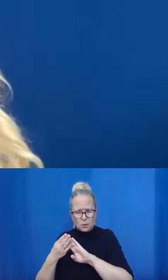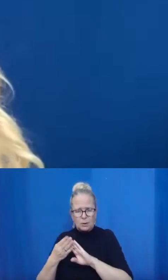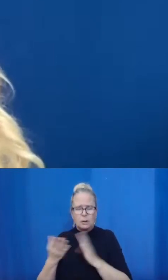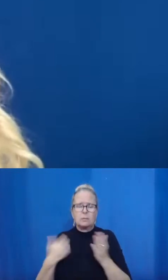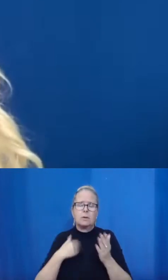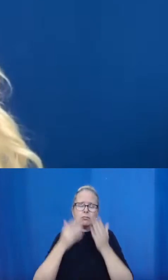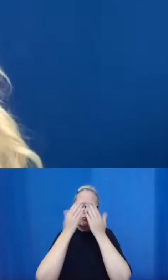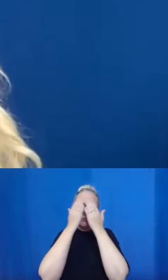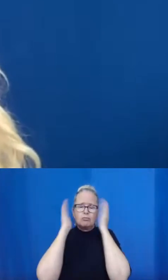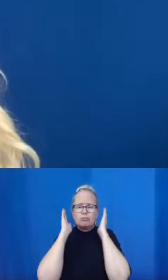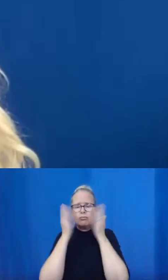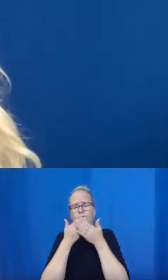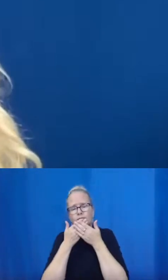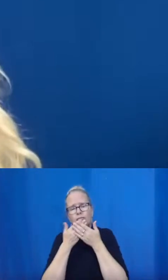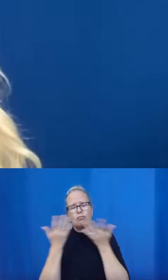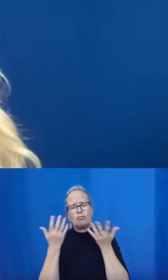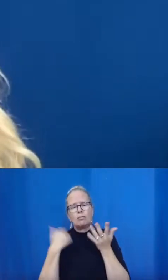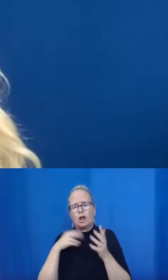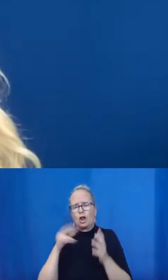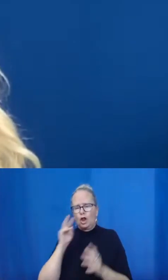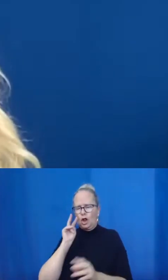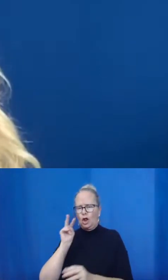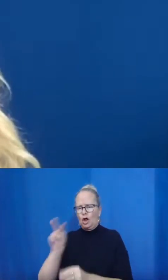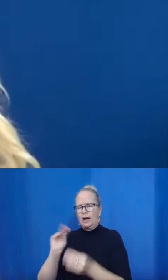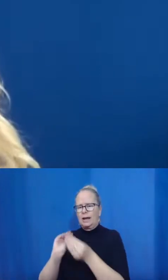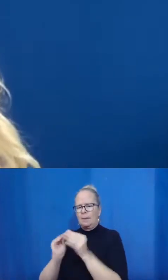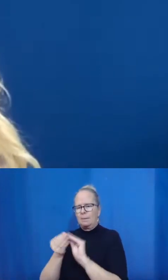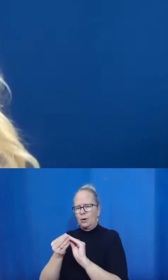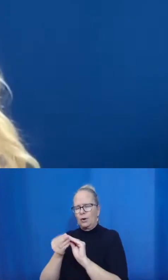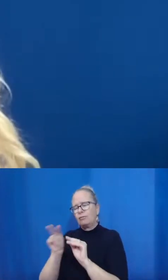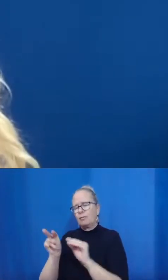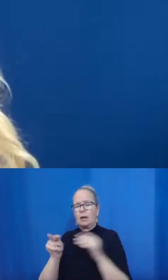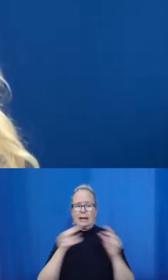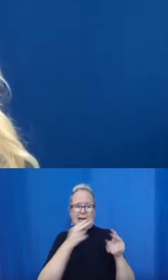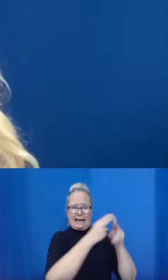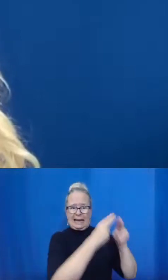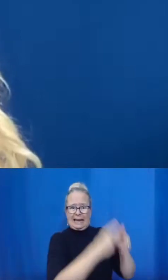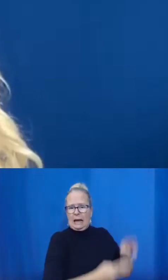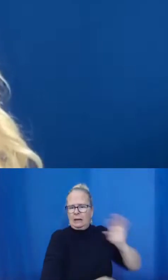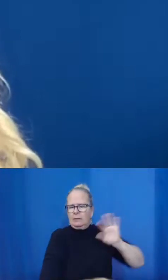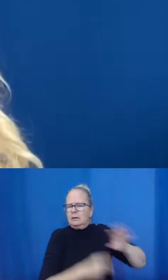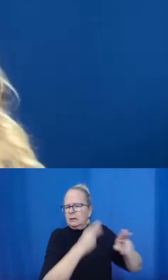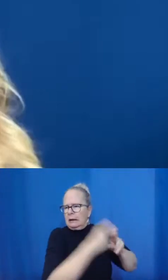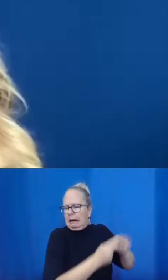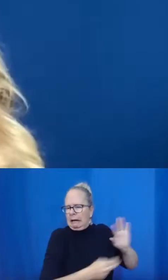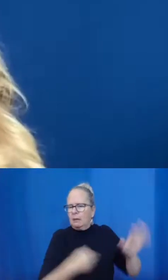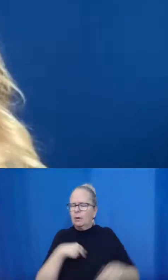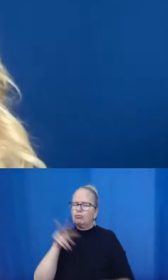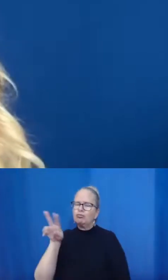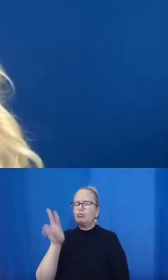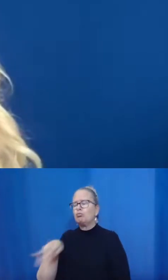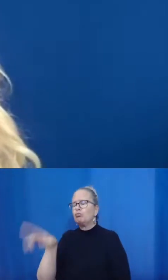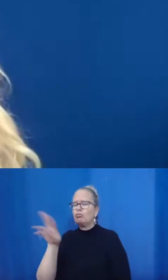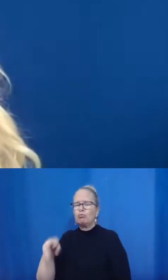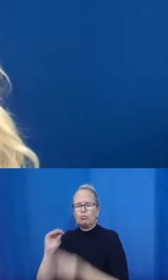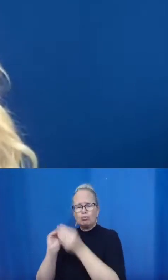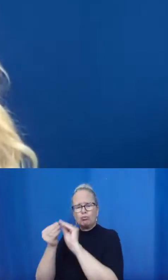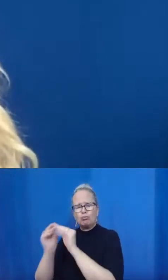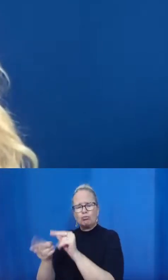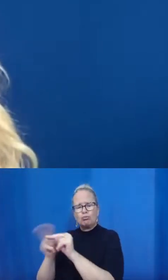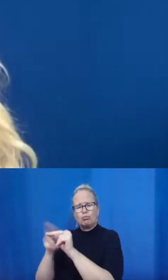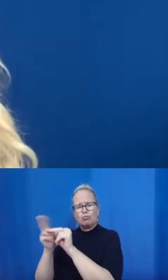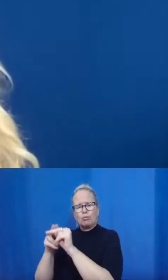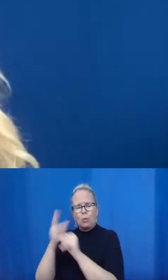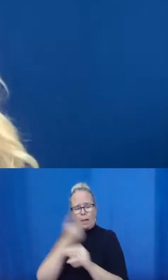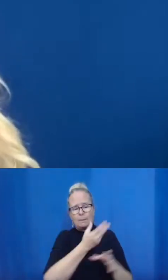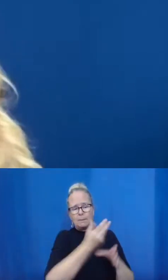has prevented folks from sharing their current reality with a broad section of Albertans, and this is one of the main drivers of our topic